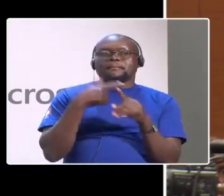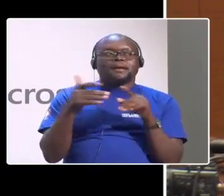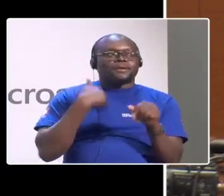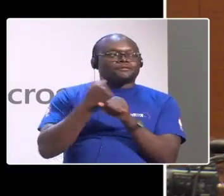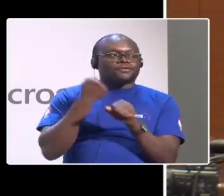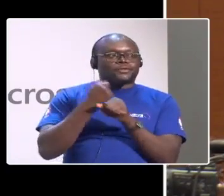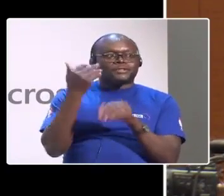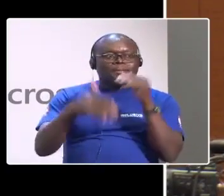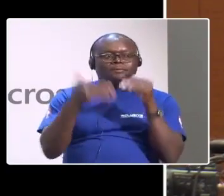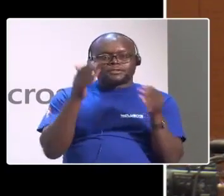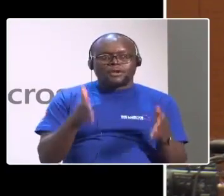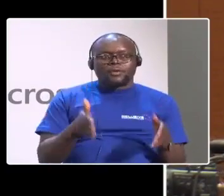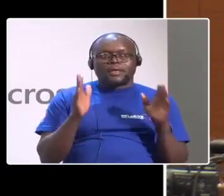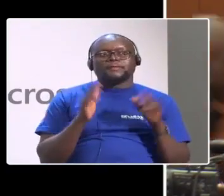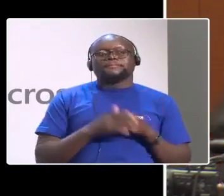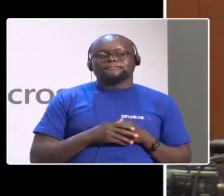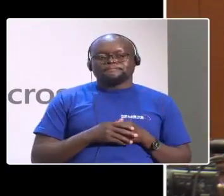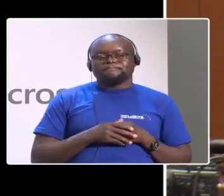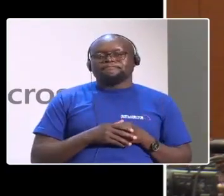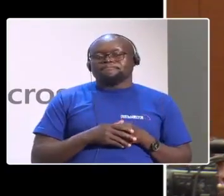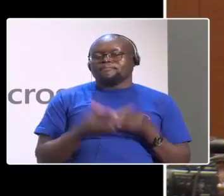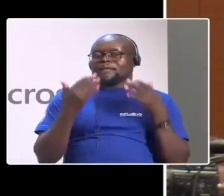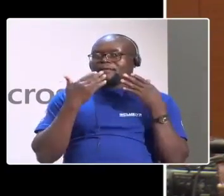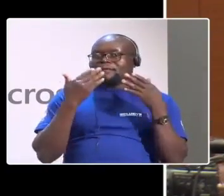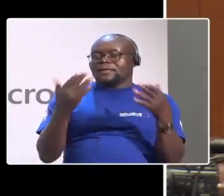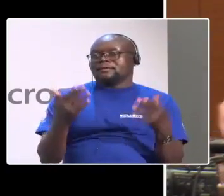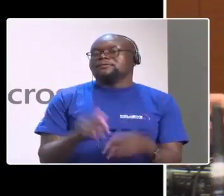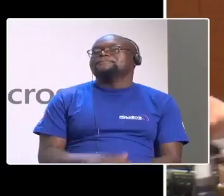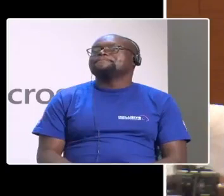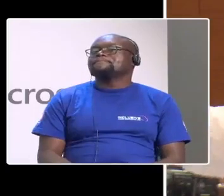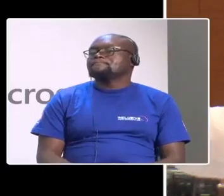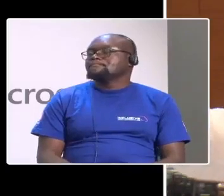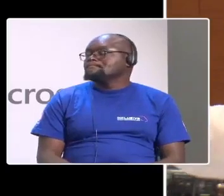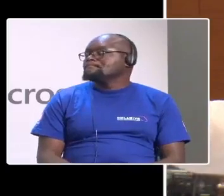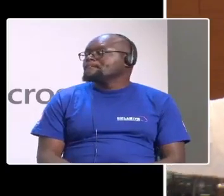do it in a professional way. Yeah, no, thank you for that, Klaus.